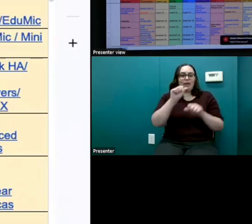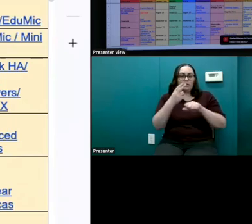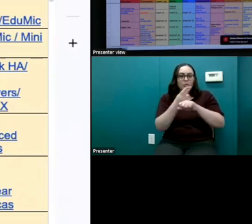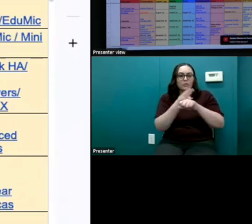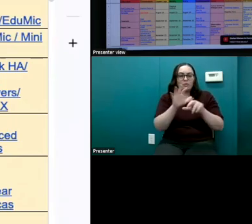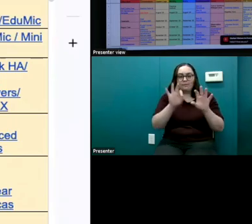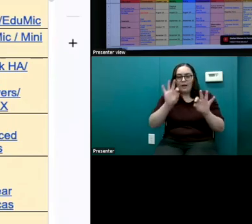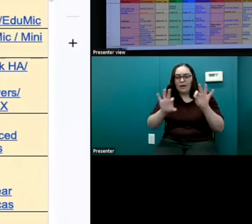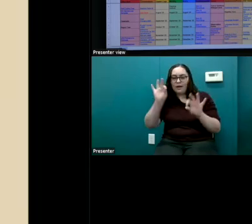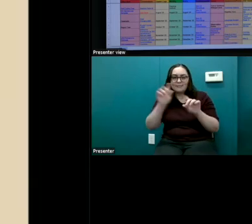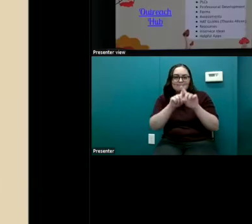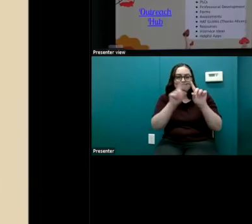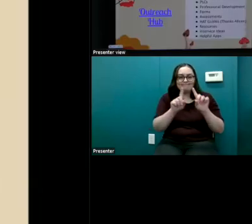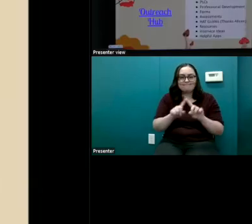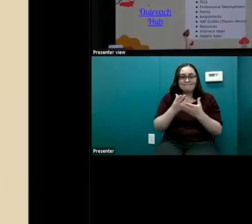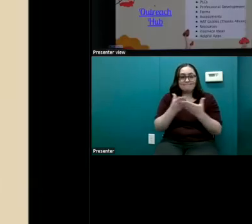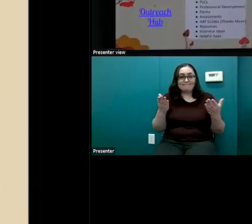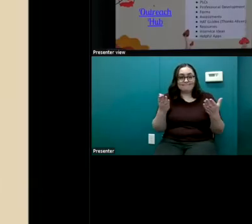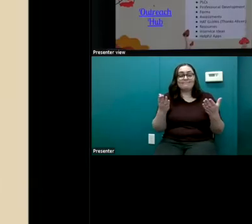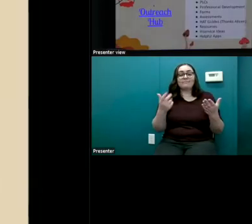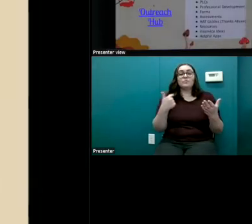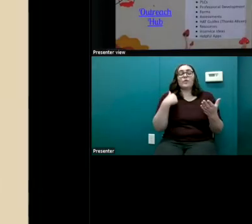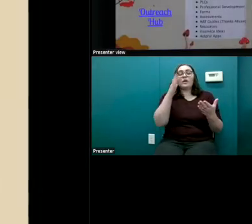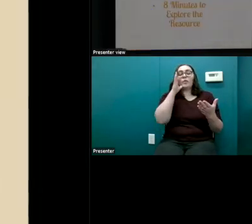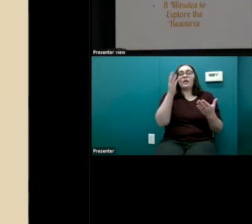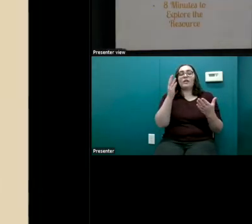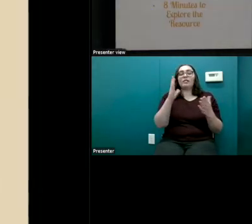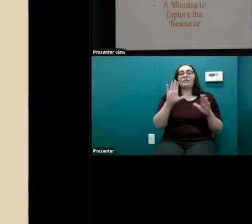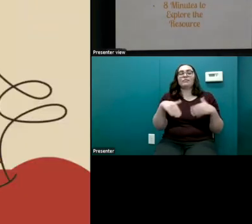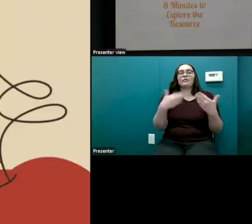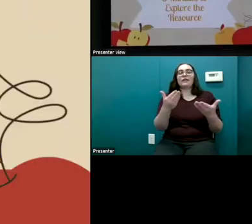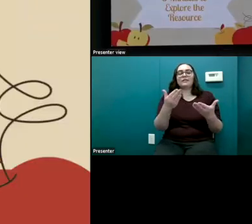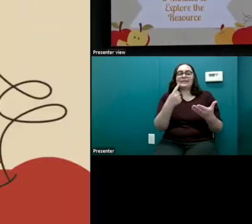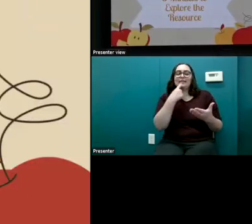you guys, I'll give you, I know it says on here 8 minutes